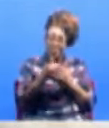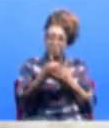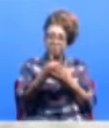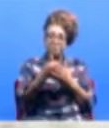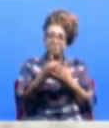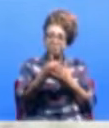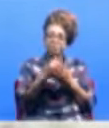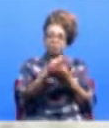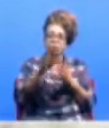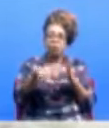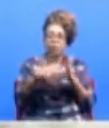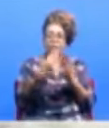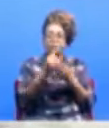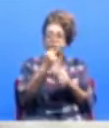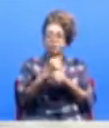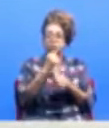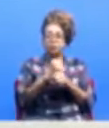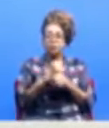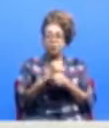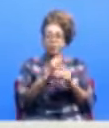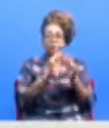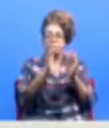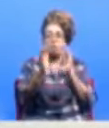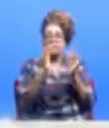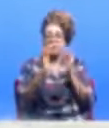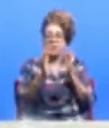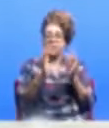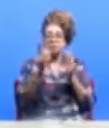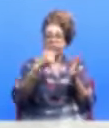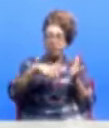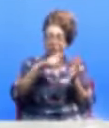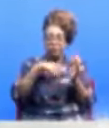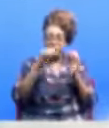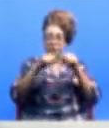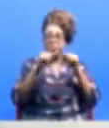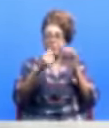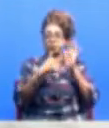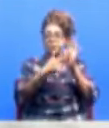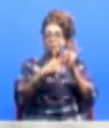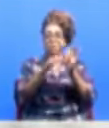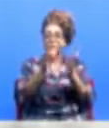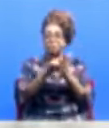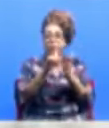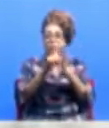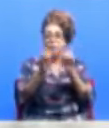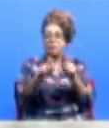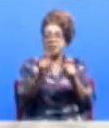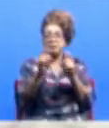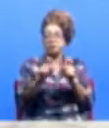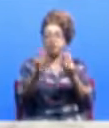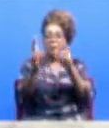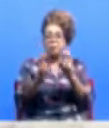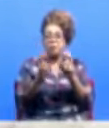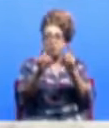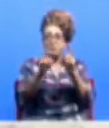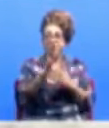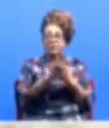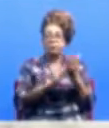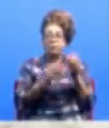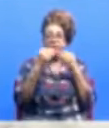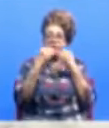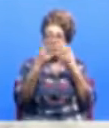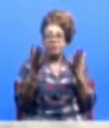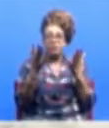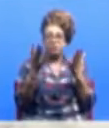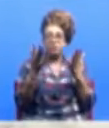We all do our approvals online. So and for us to be able to demonstrate that, we needed also to upload some of that